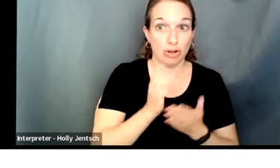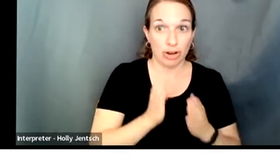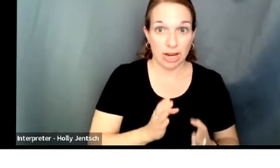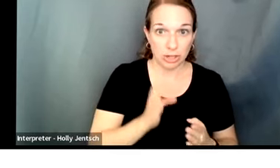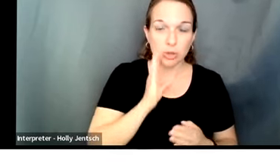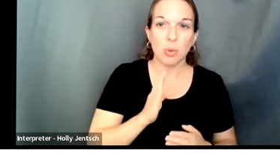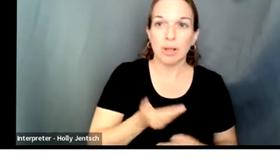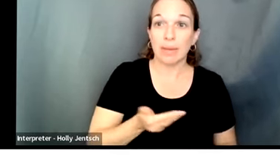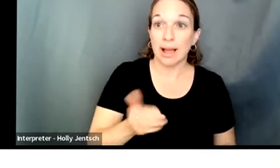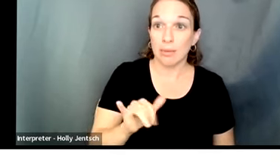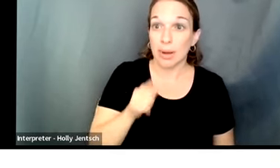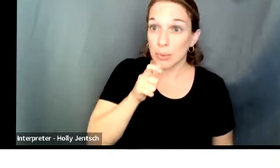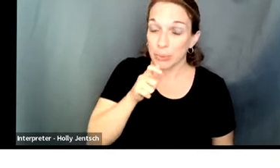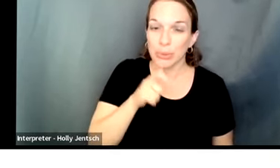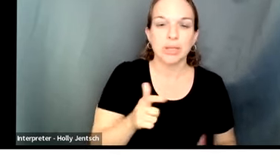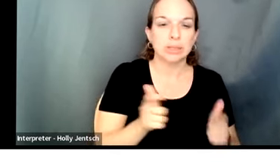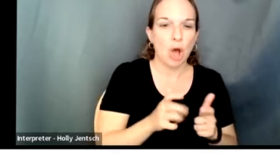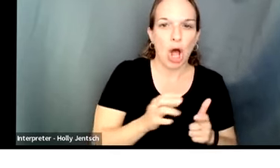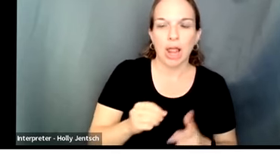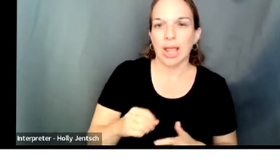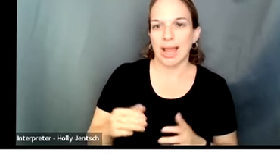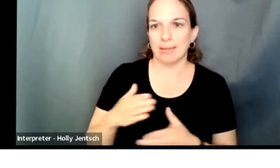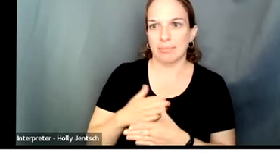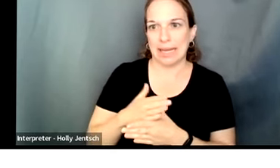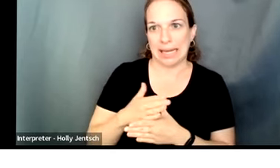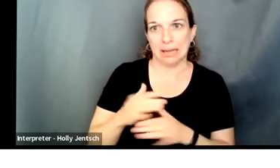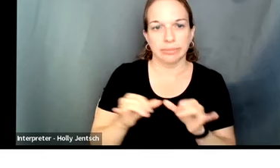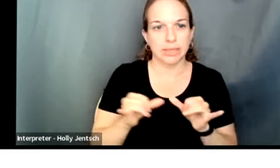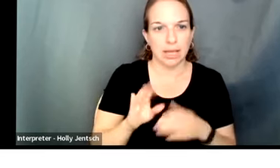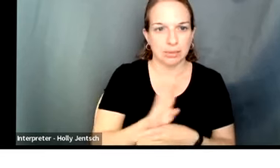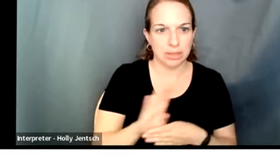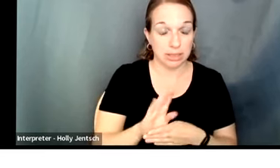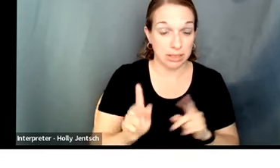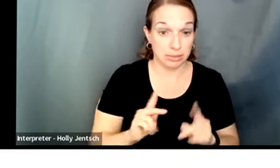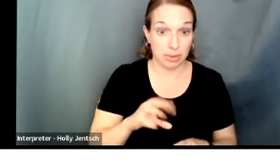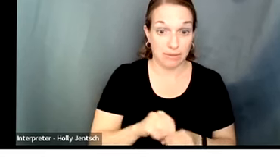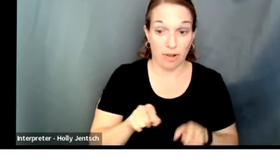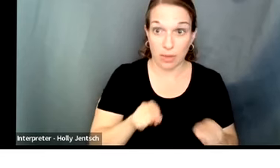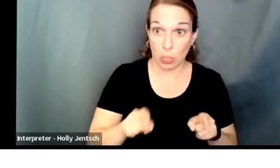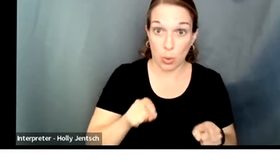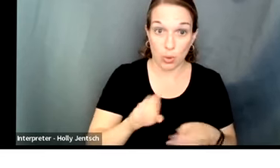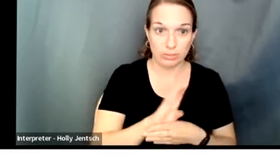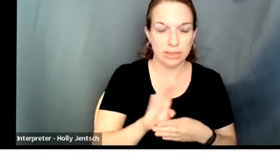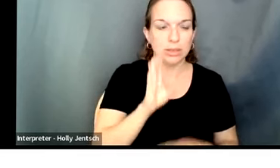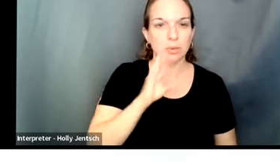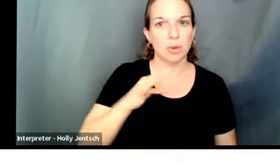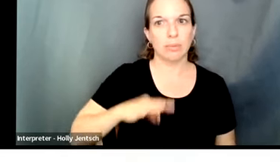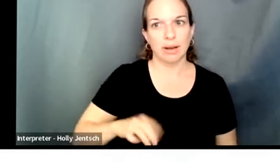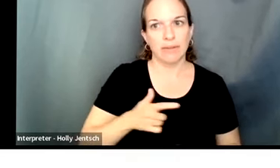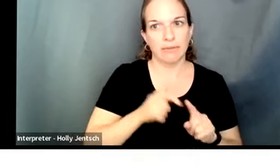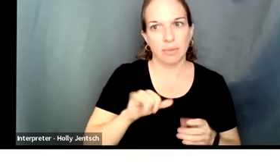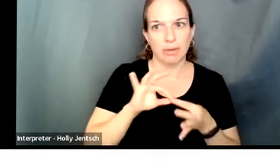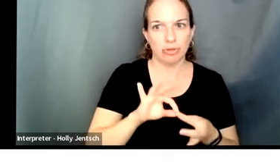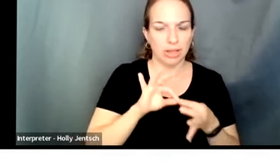and medium-sized businesses. And people who are involved in small and medium-sized businesses also benefit from the